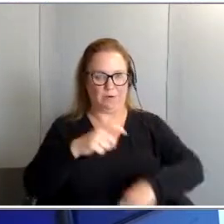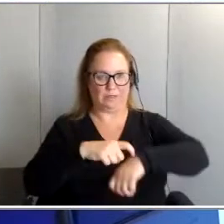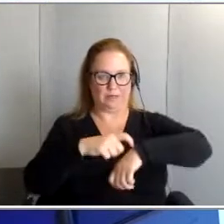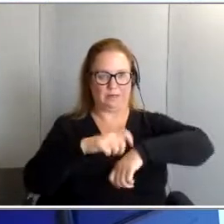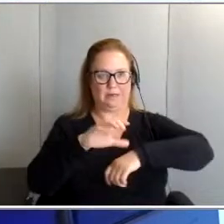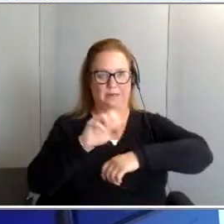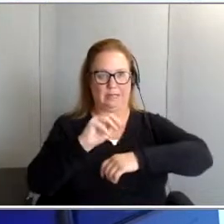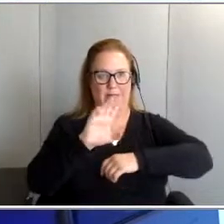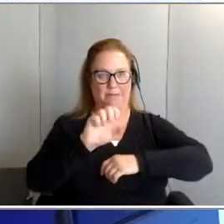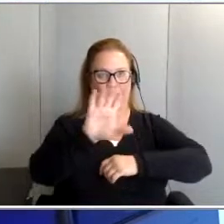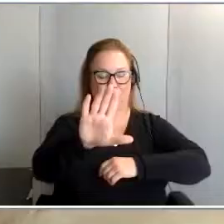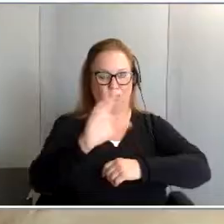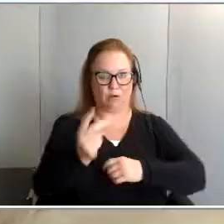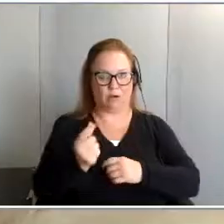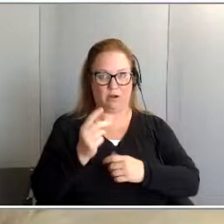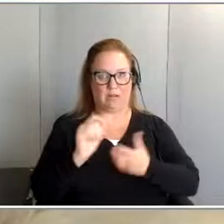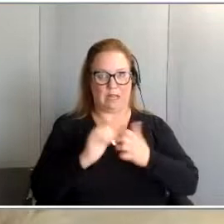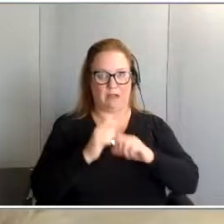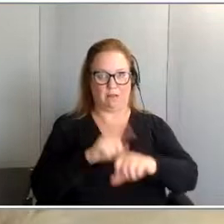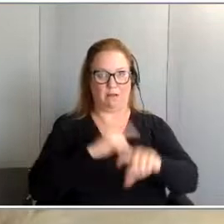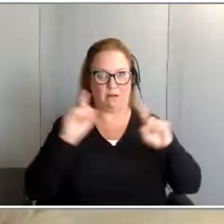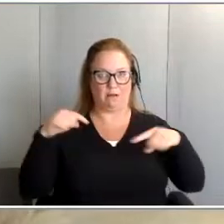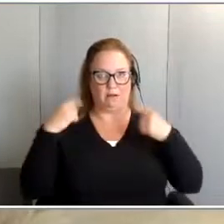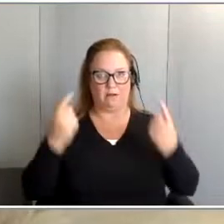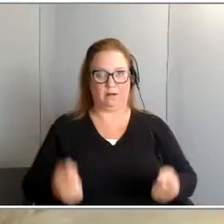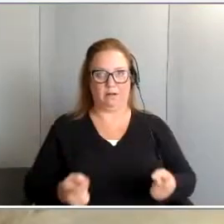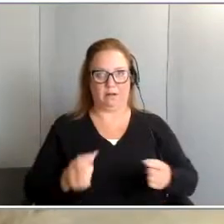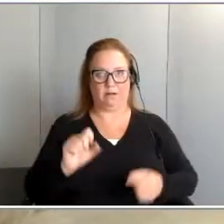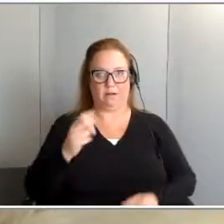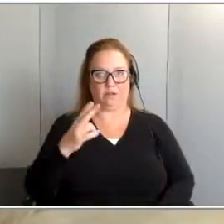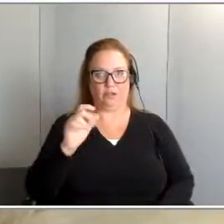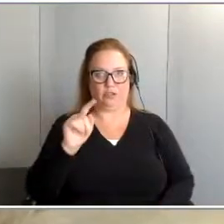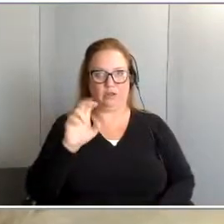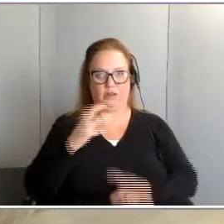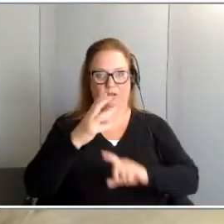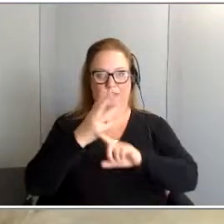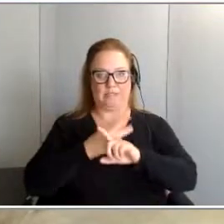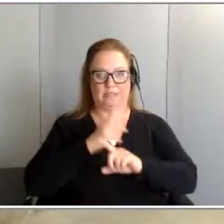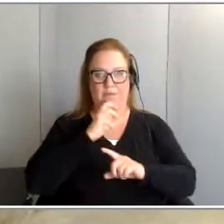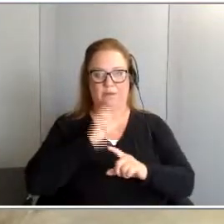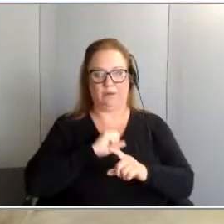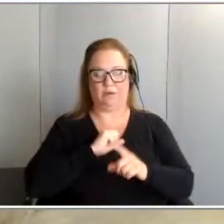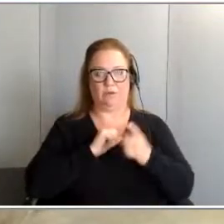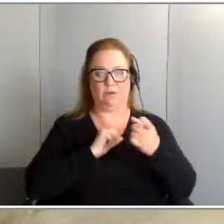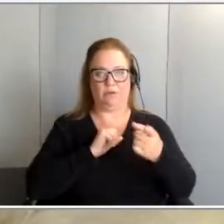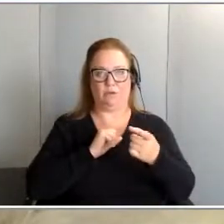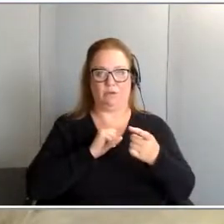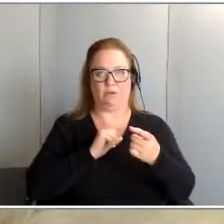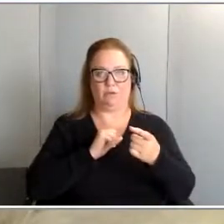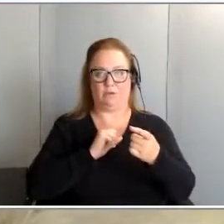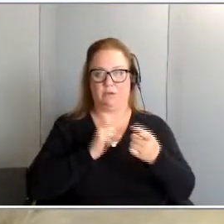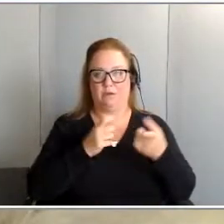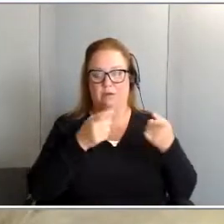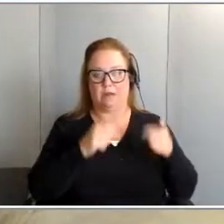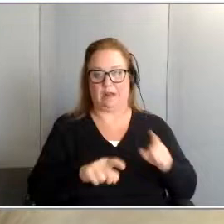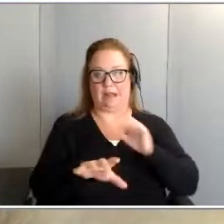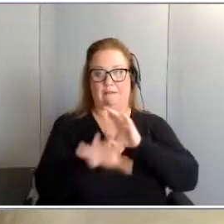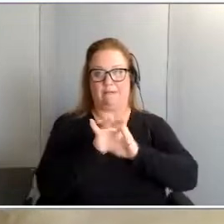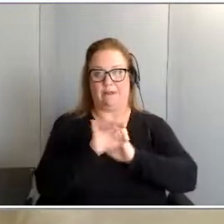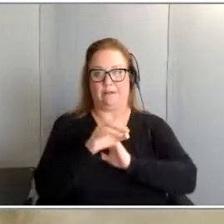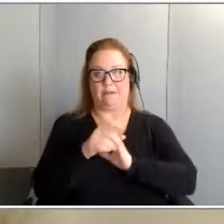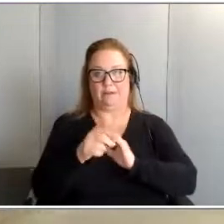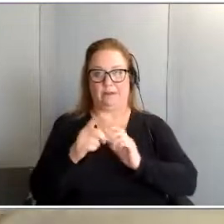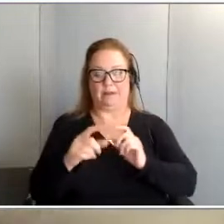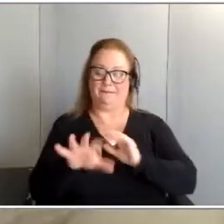dog. How long have you had? He was her? dumped at a shelter when he was 6 months old, and I happened to find him, and he found